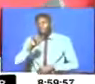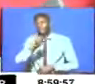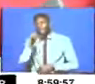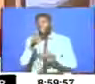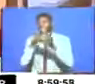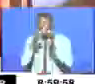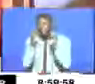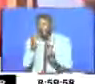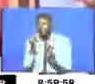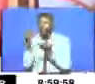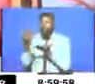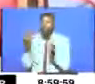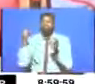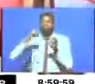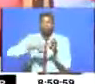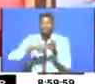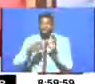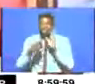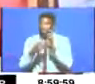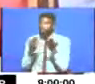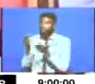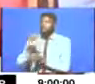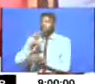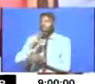Emmanuel Wangwe.